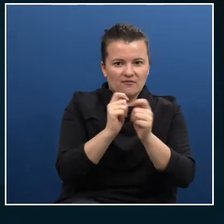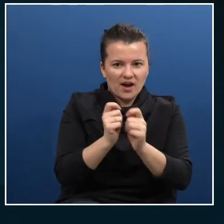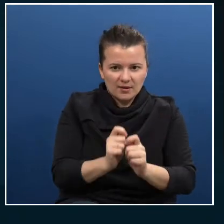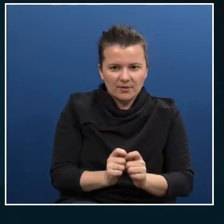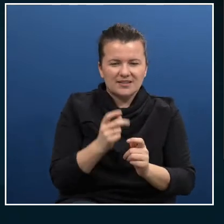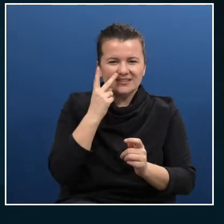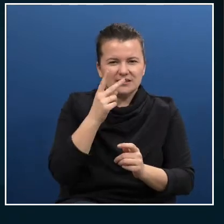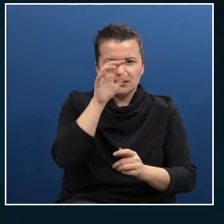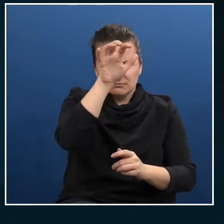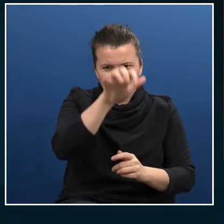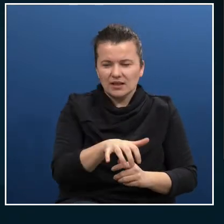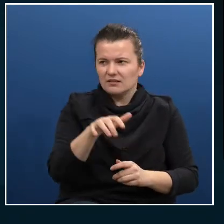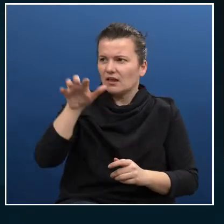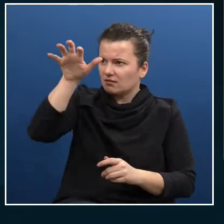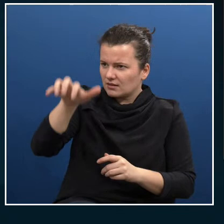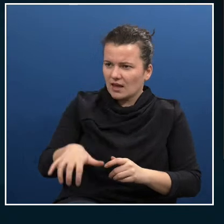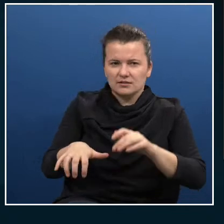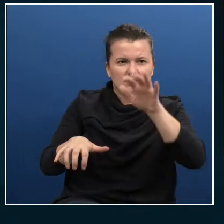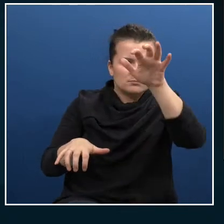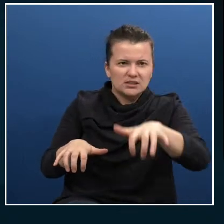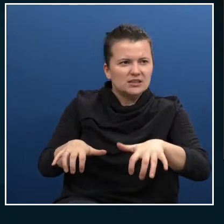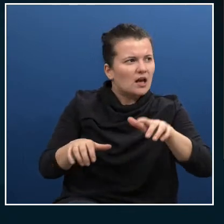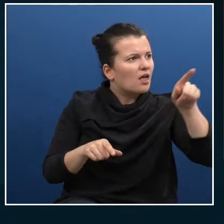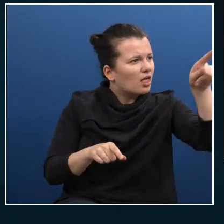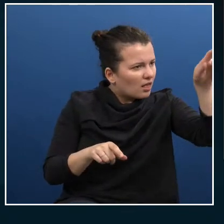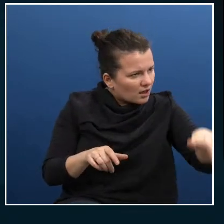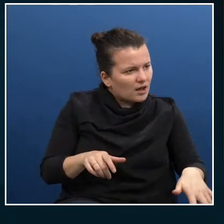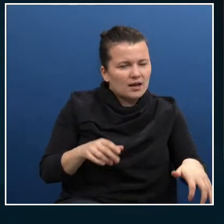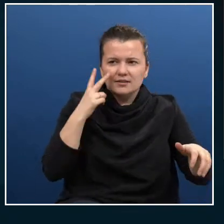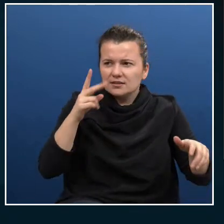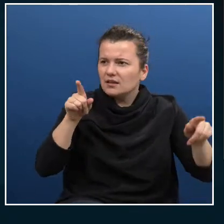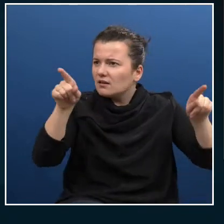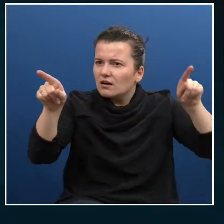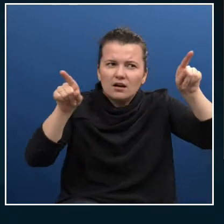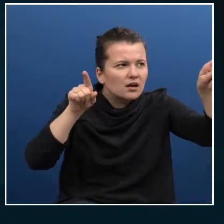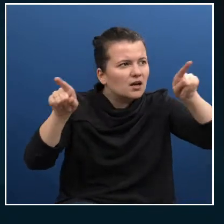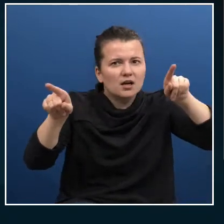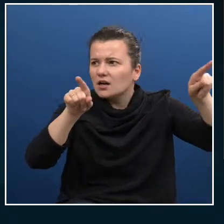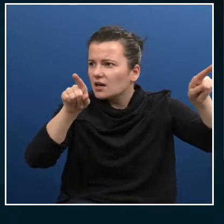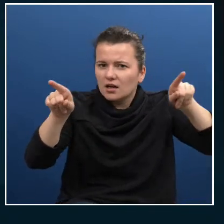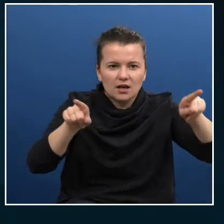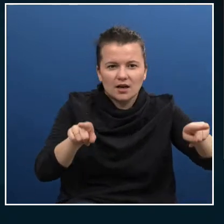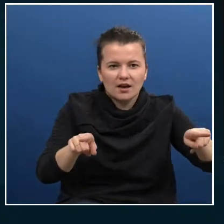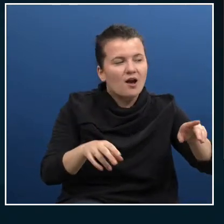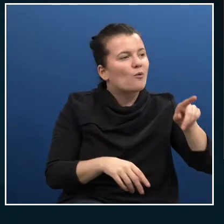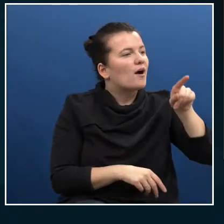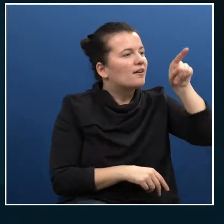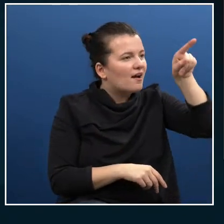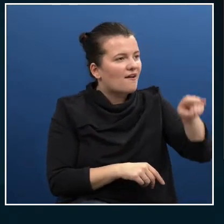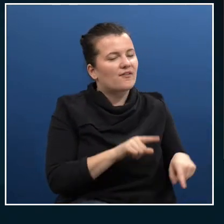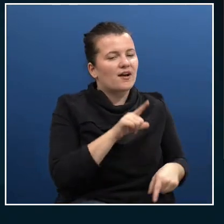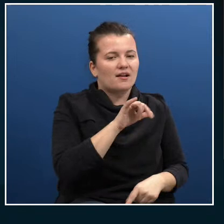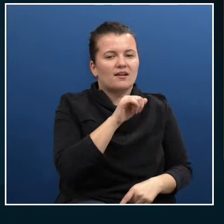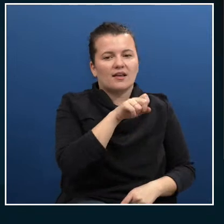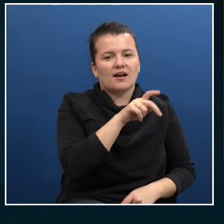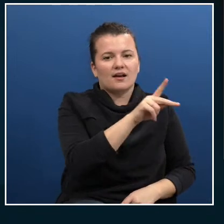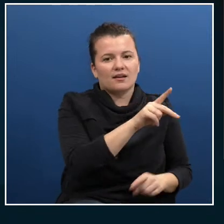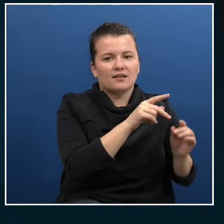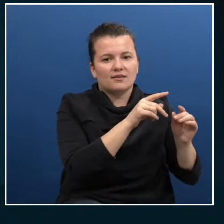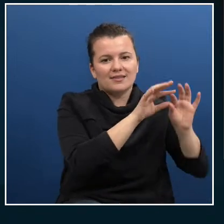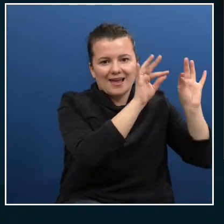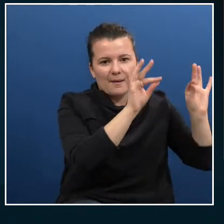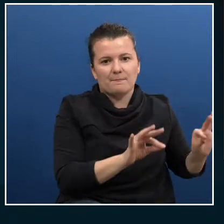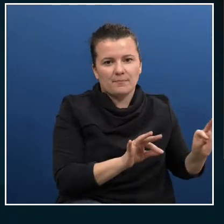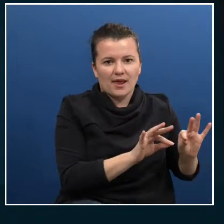the input. Especially because this template already used linked templates, which means that it